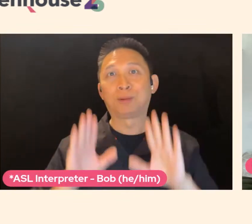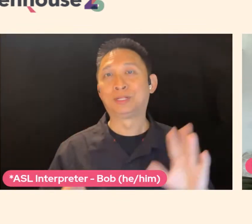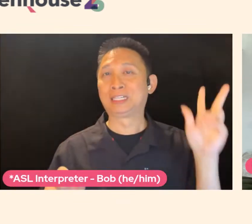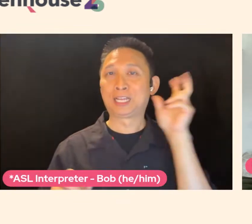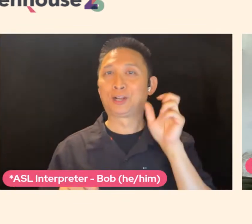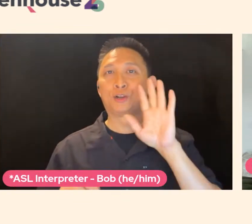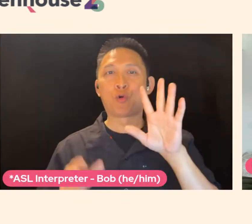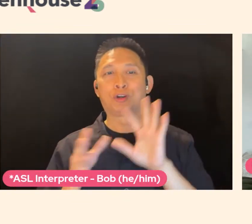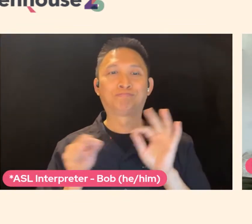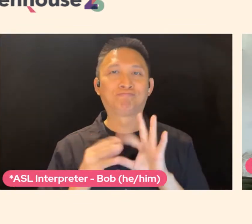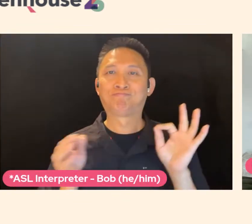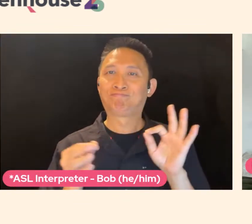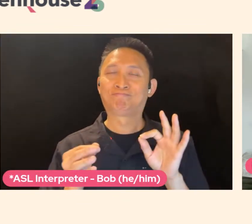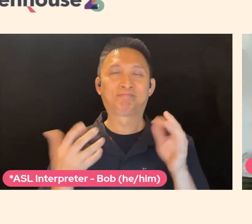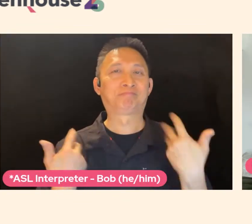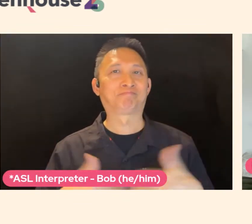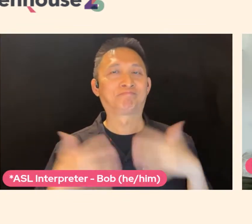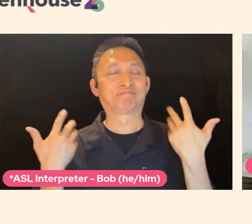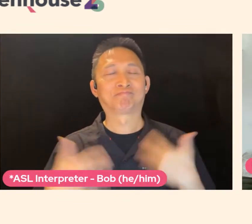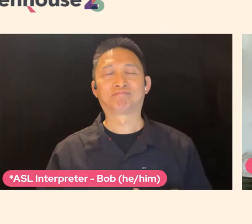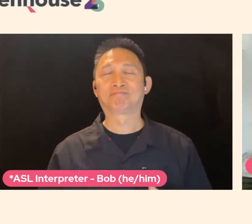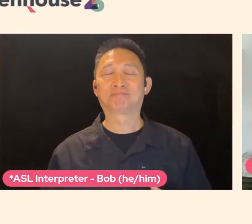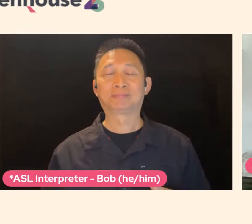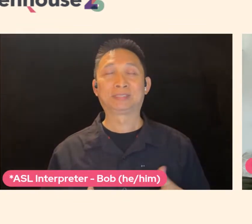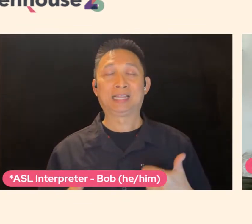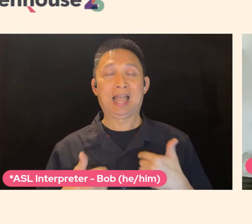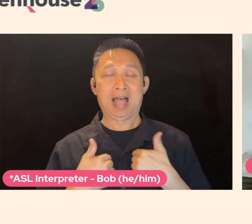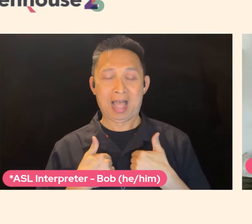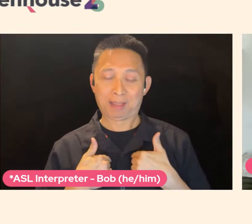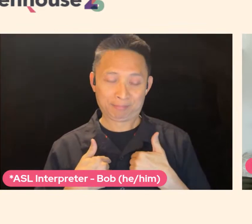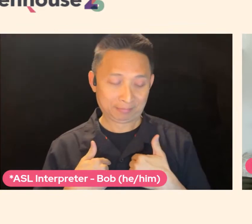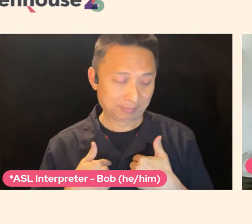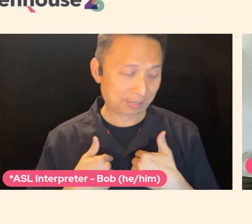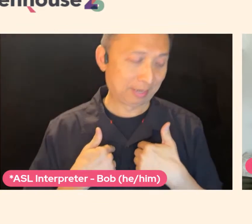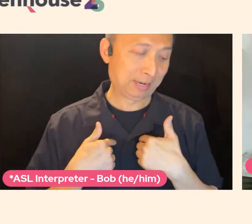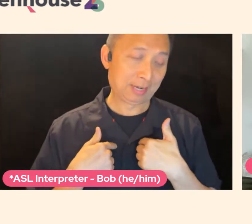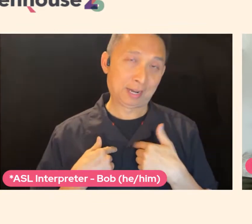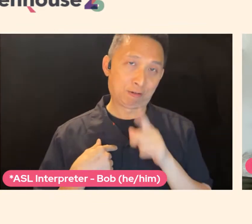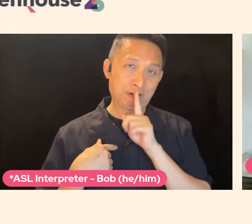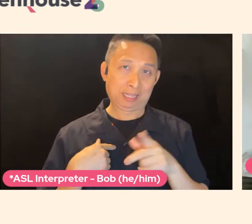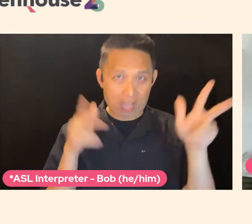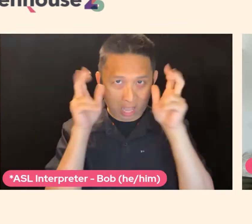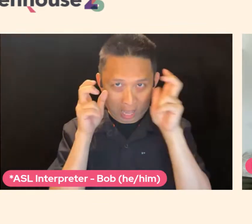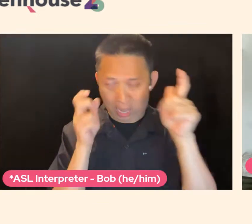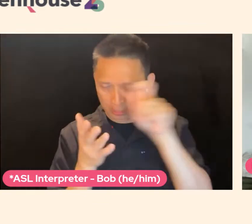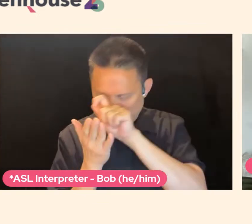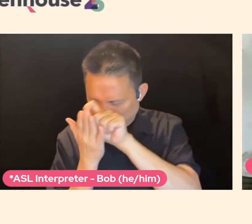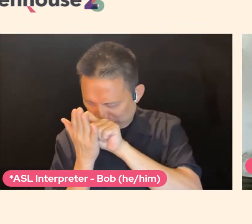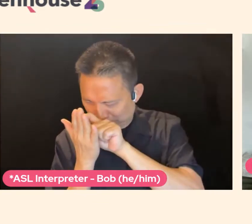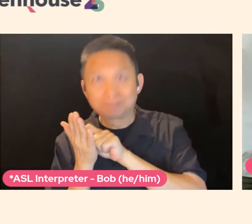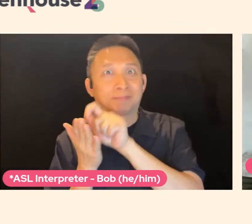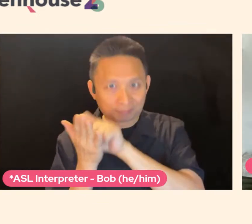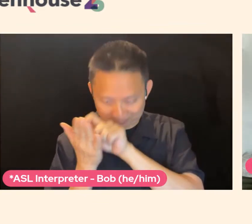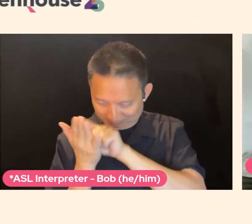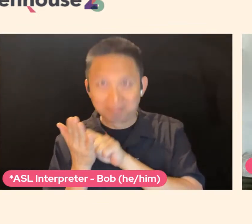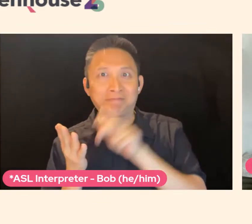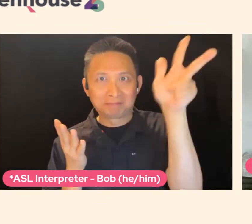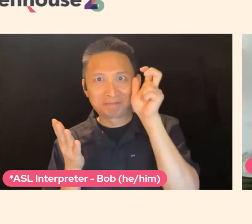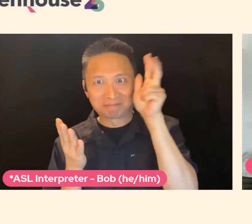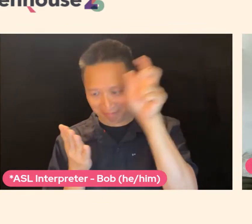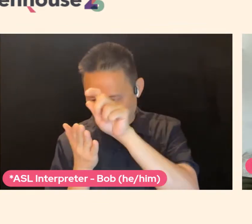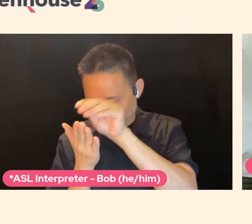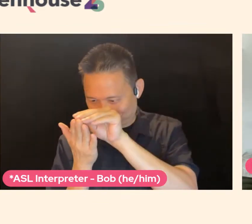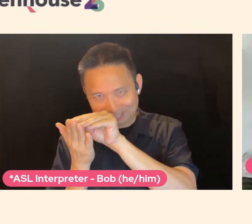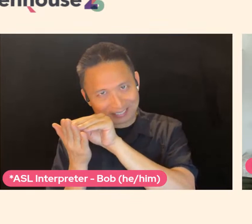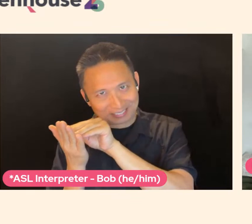is, I'm just, I mean, roughly, I was literally writing notes and just going wild listening to